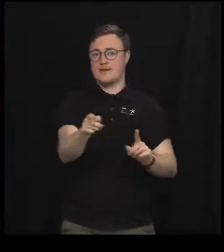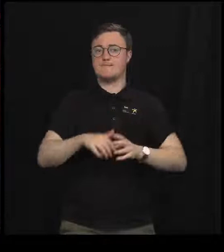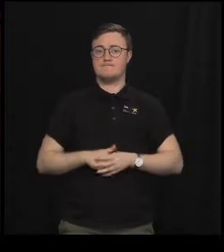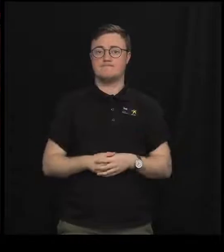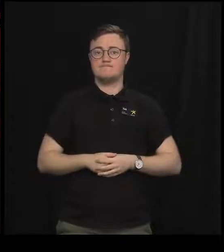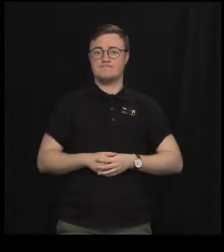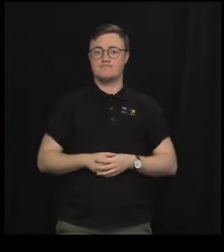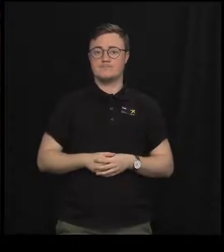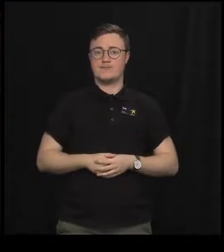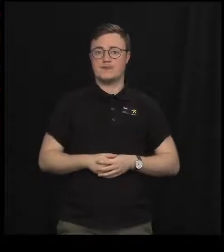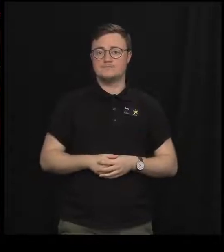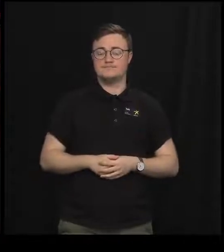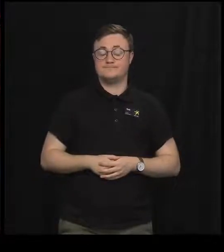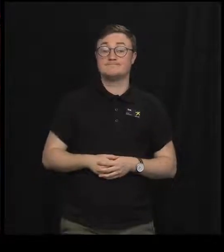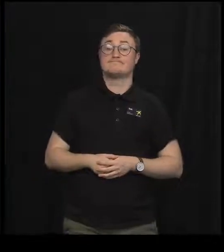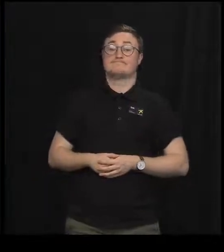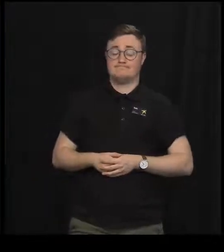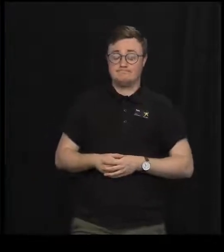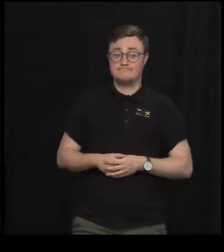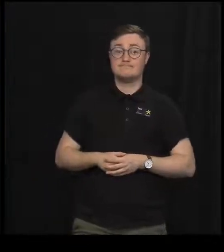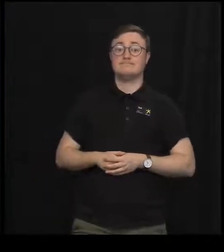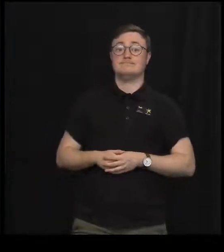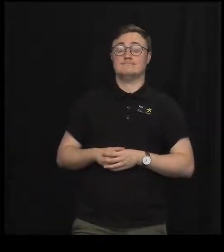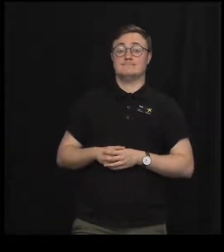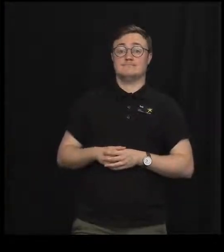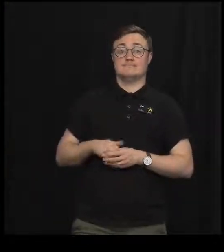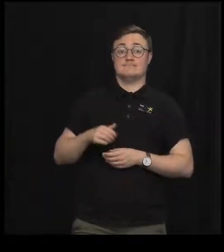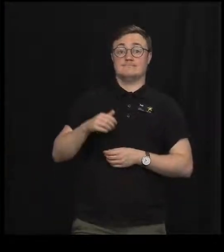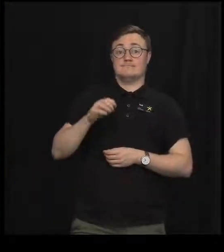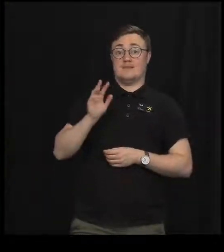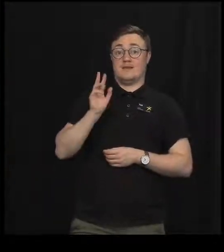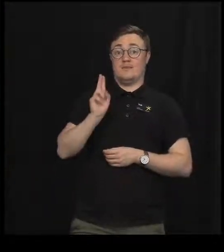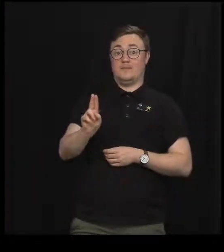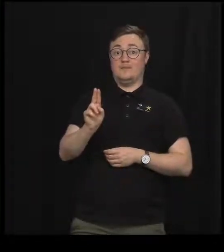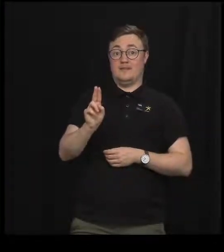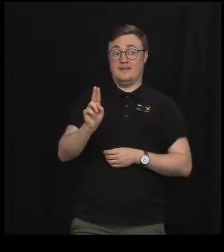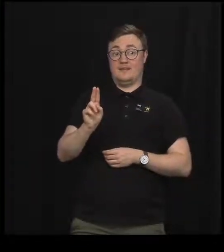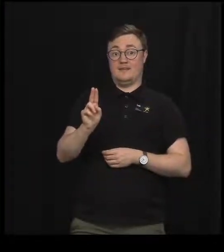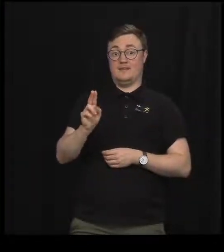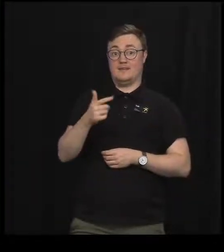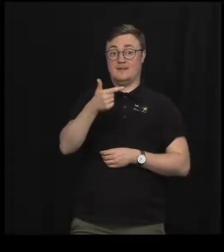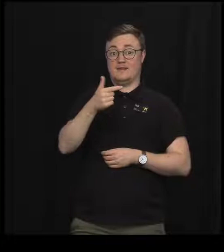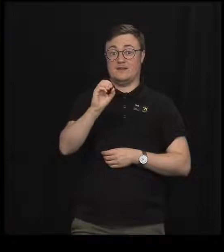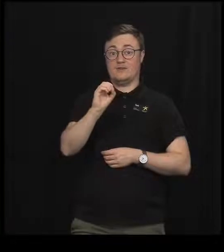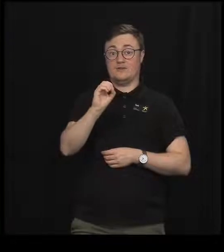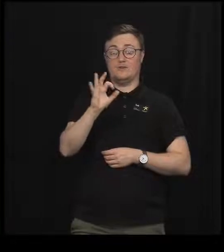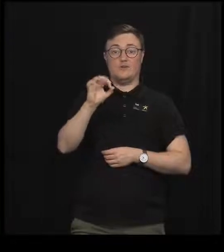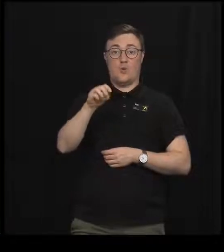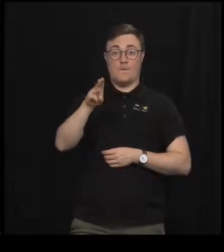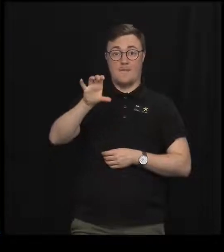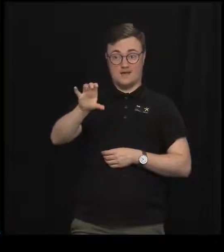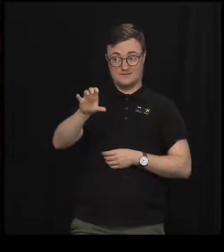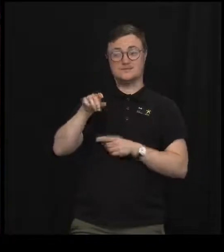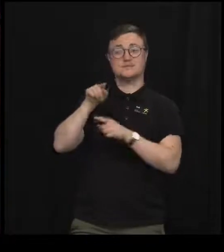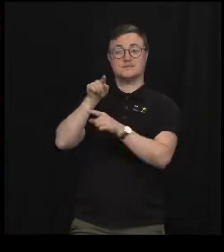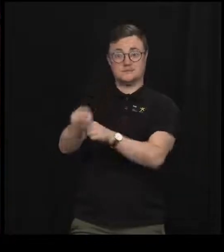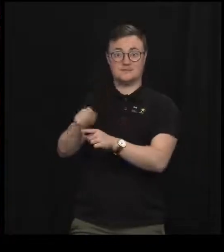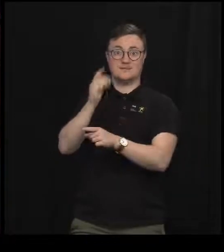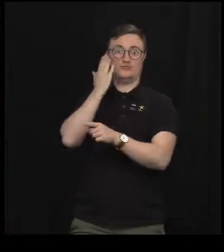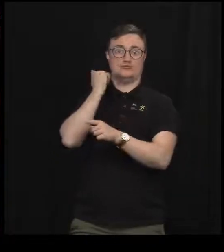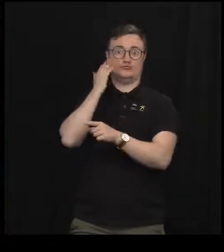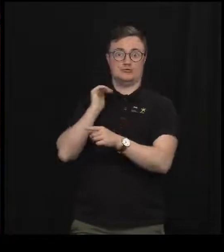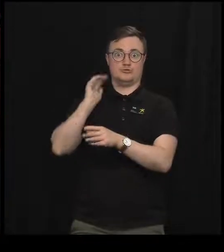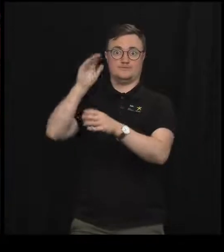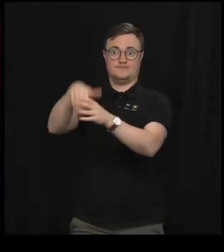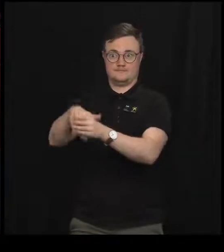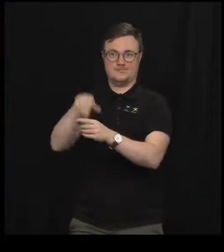newest entrant actually to the organizational space here is represented by Thomas Davin here. You head UNICEF